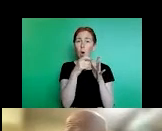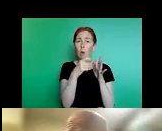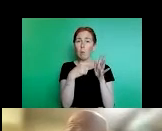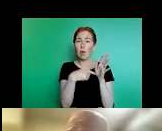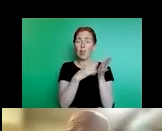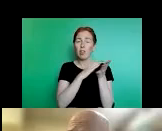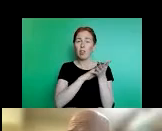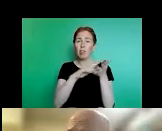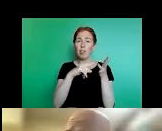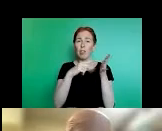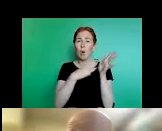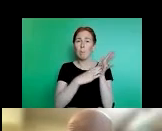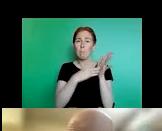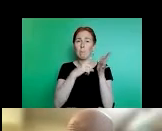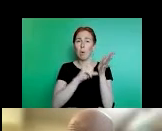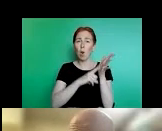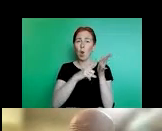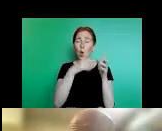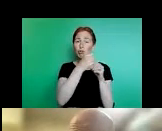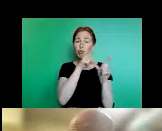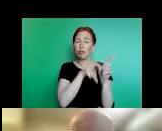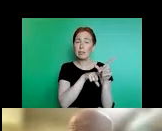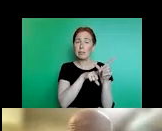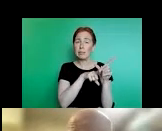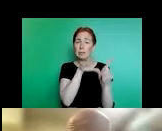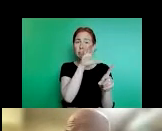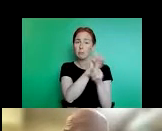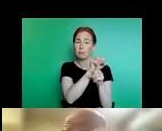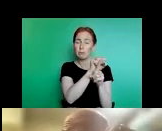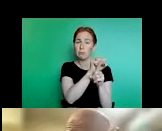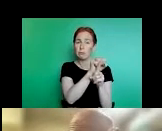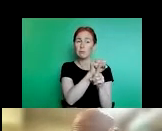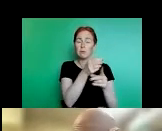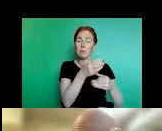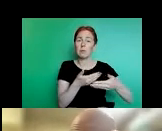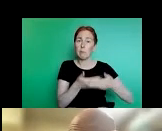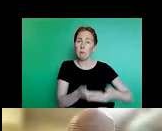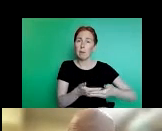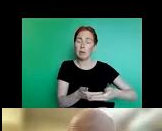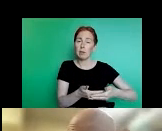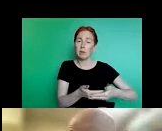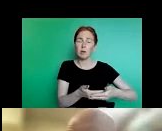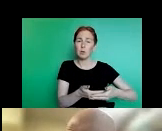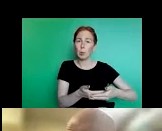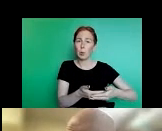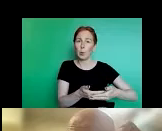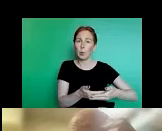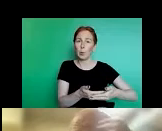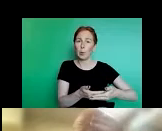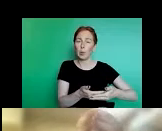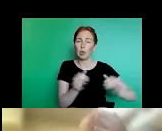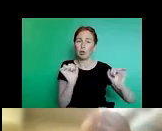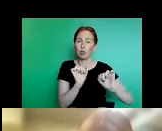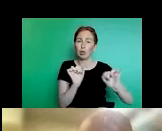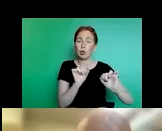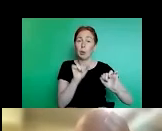newborns? Probably not yet, but it will come shortly thereafter with genetic testing becoming more